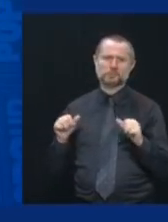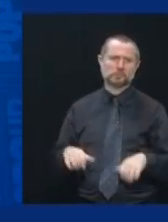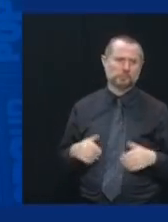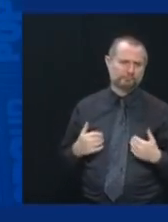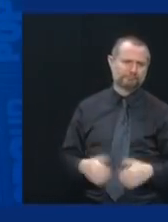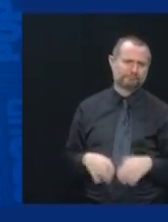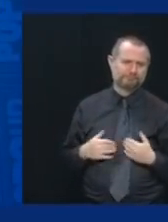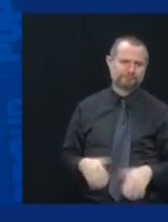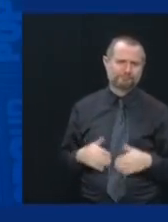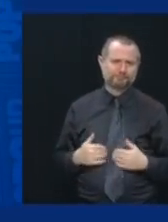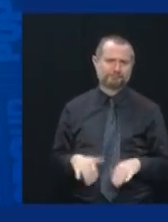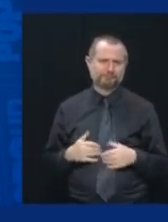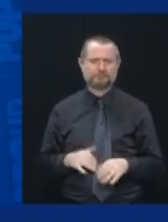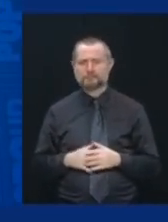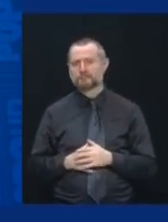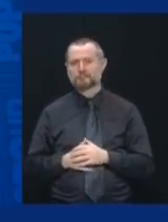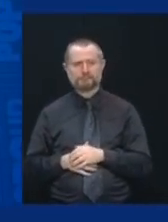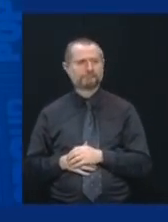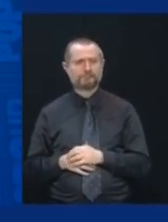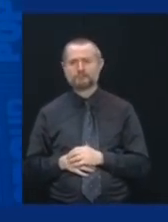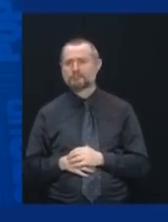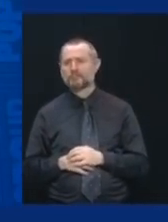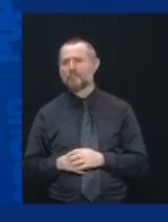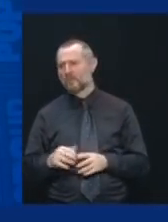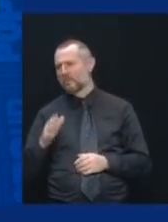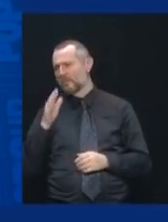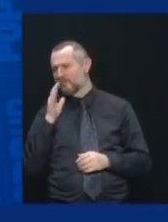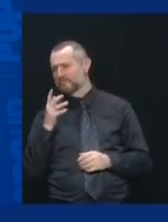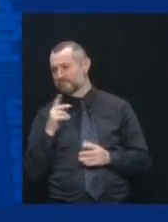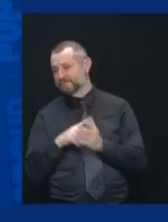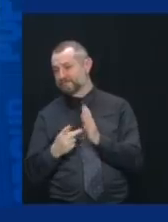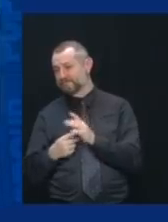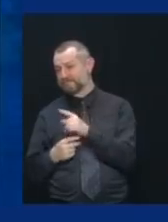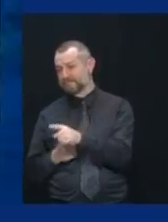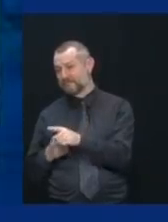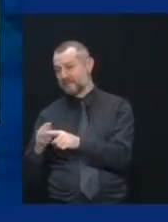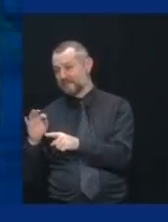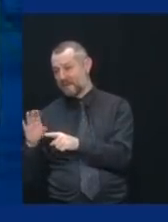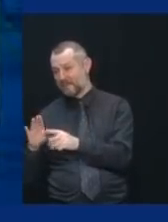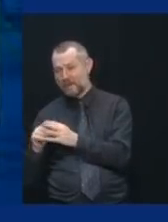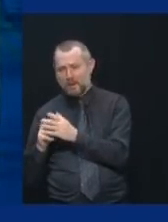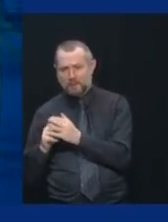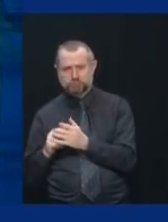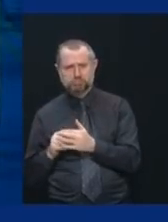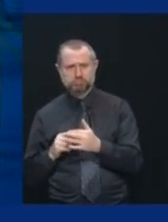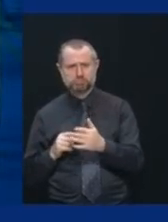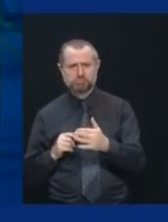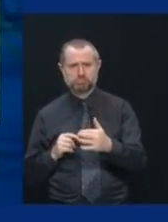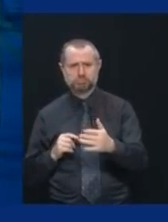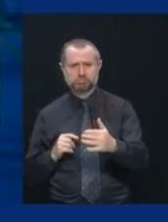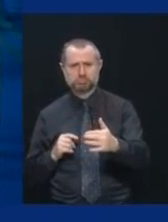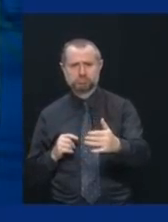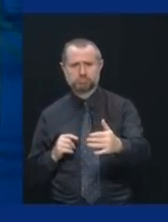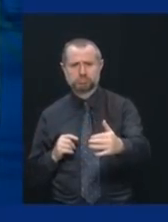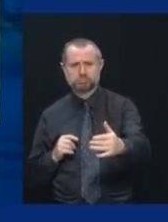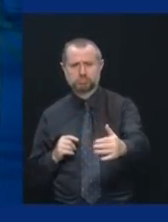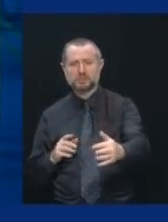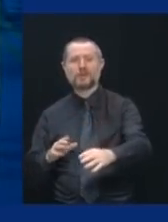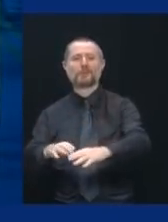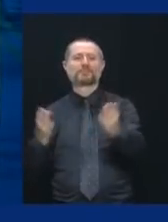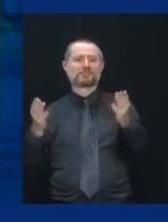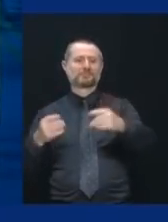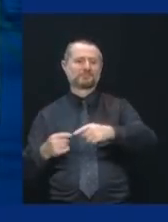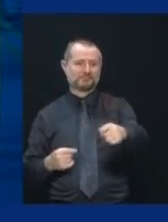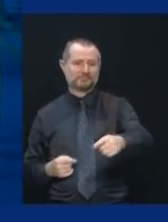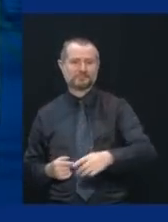So it will build up to that in the summer months. I want to thank Jane